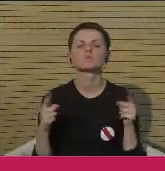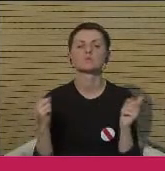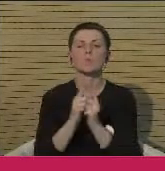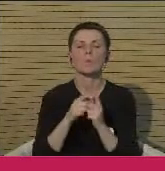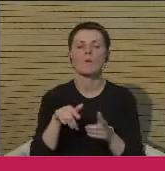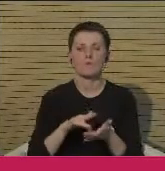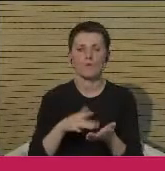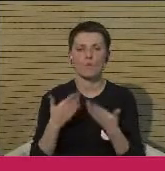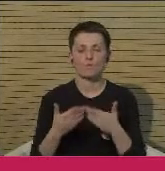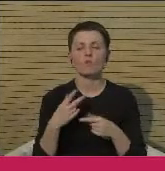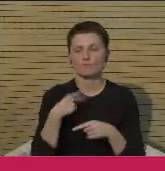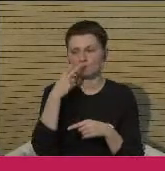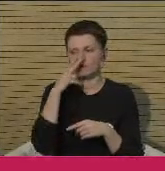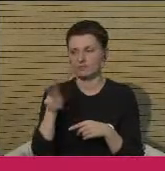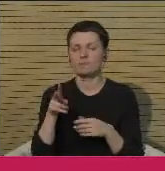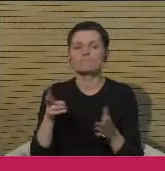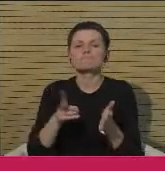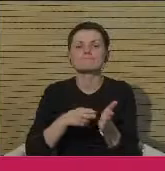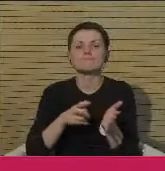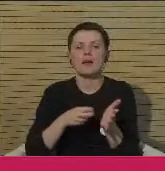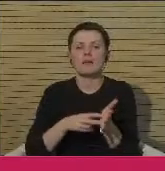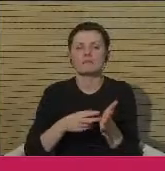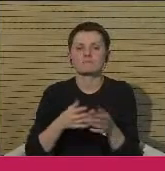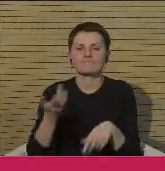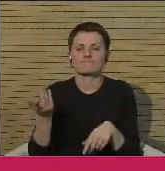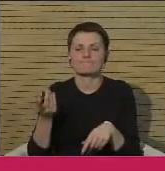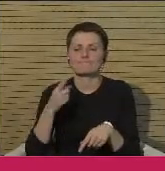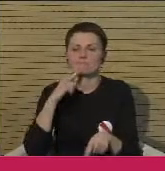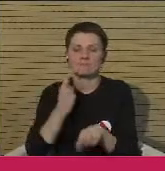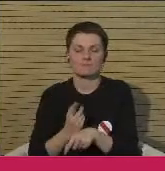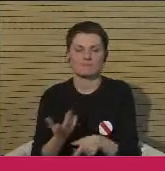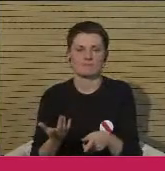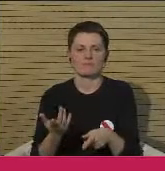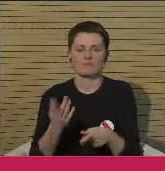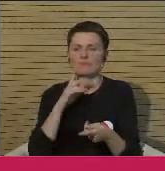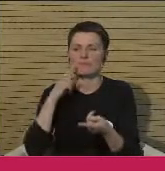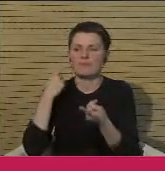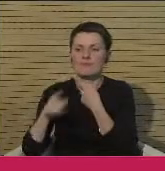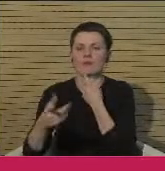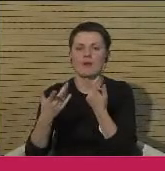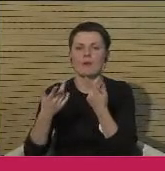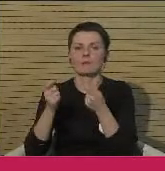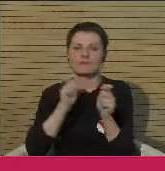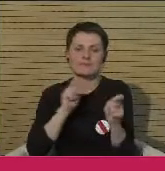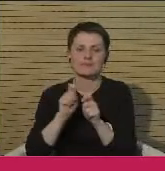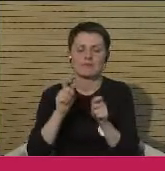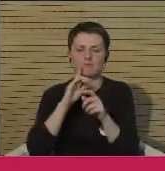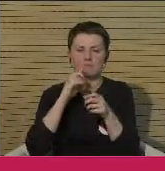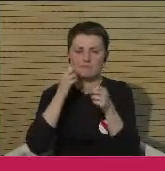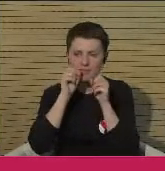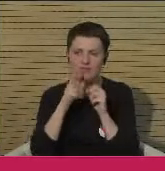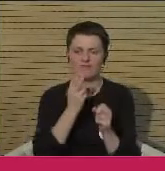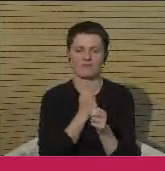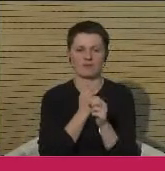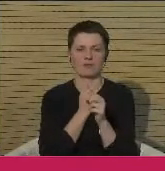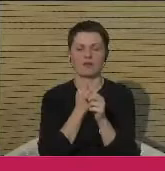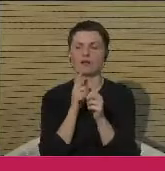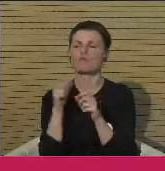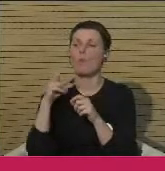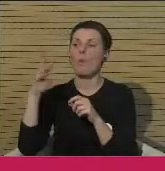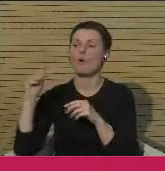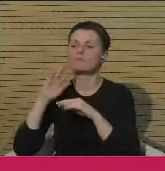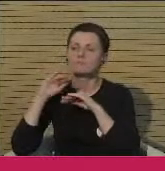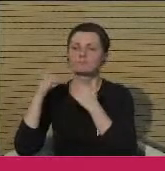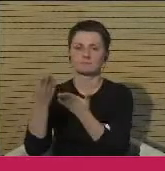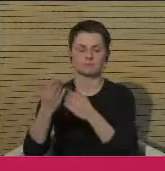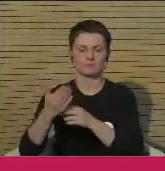in Visegrad group meeting in Lublin, we could see there is a missing consensus to send a signal